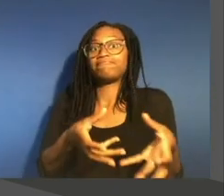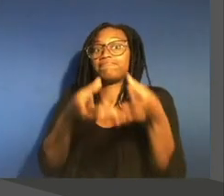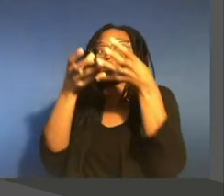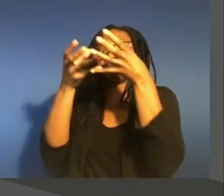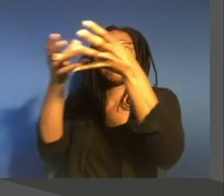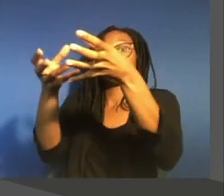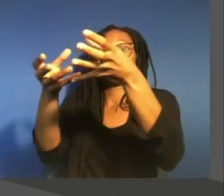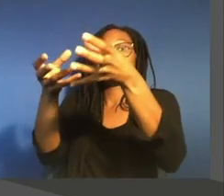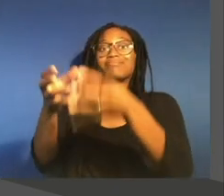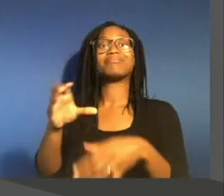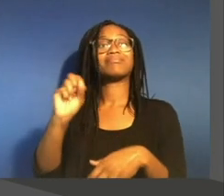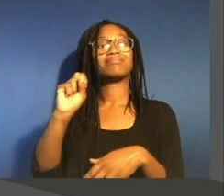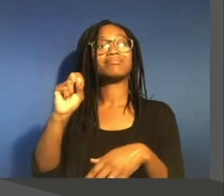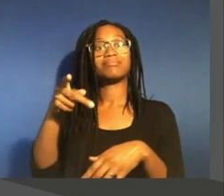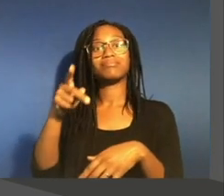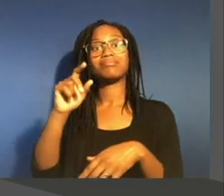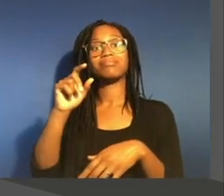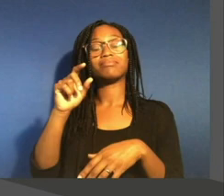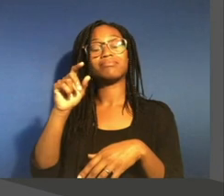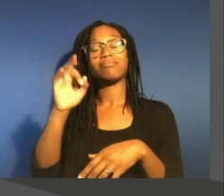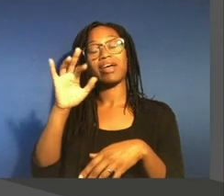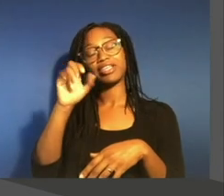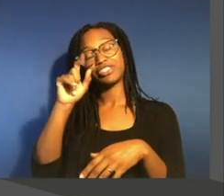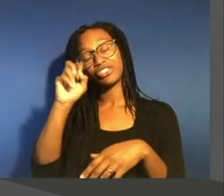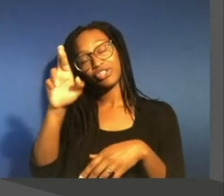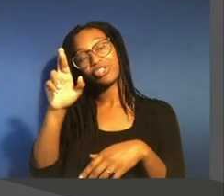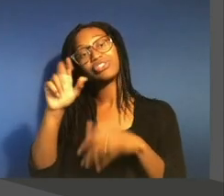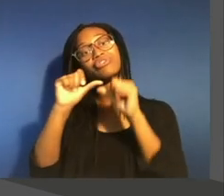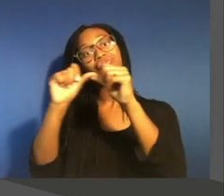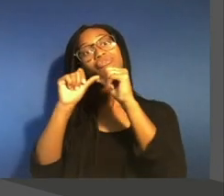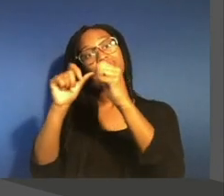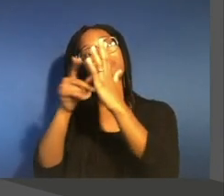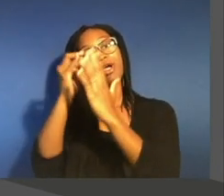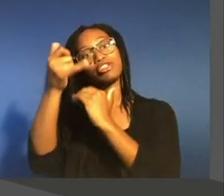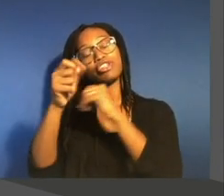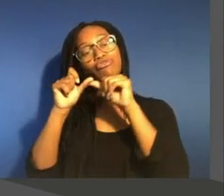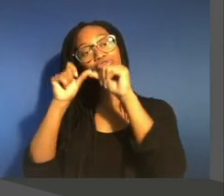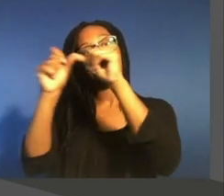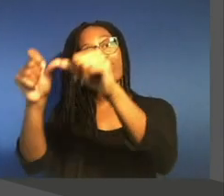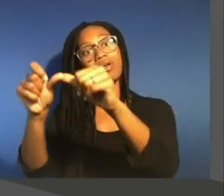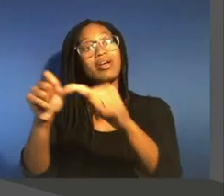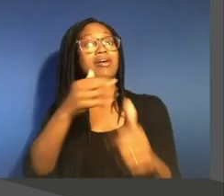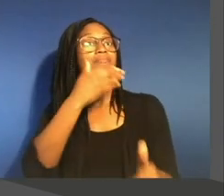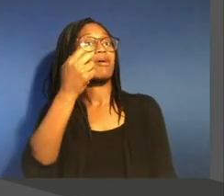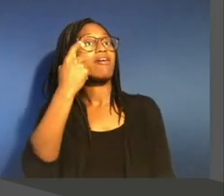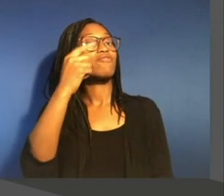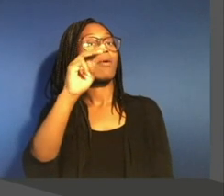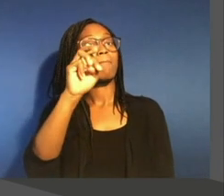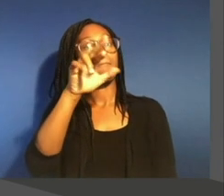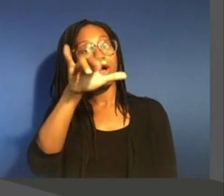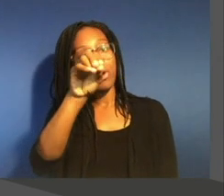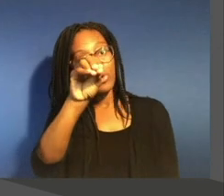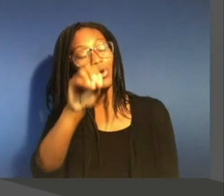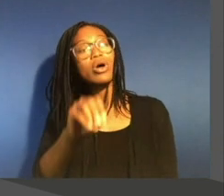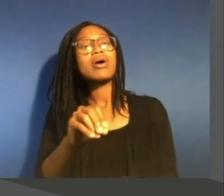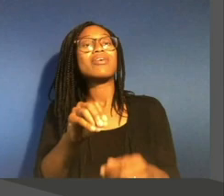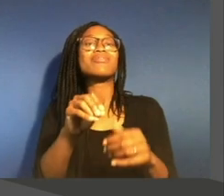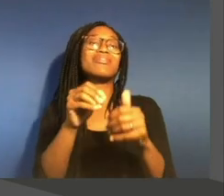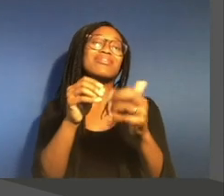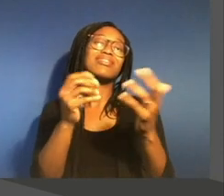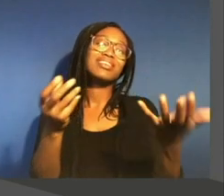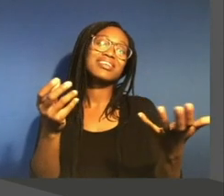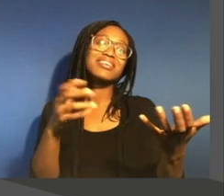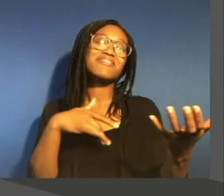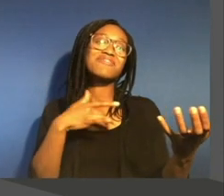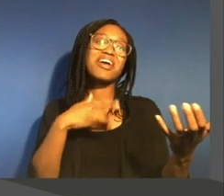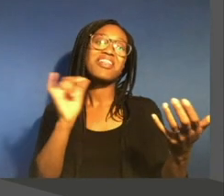going. The best way to help Mario is to help every kid like him. And we are middle